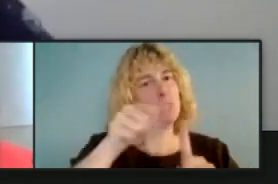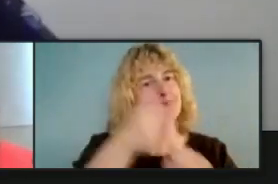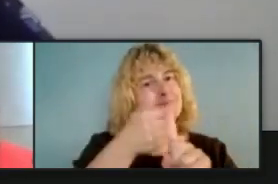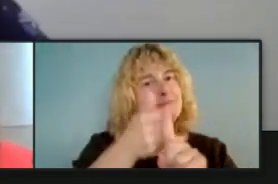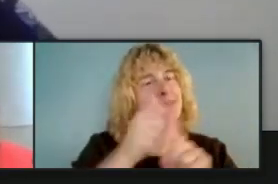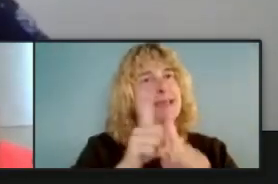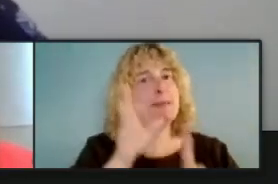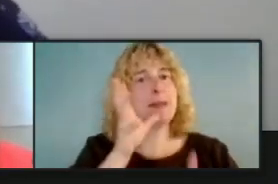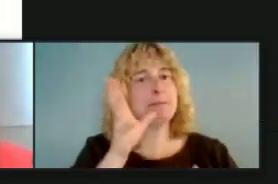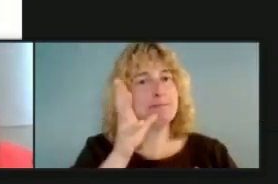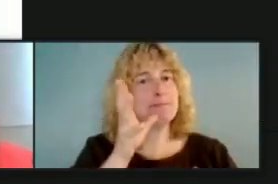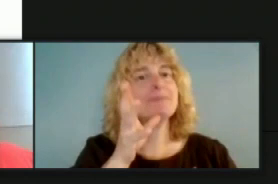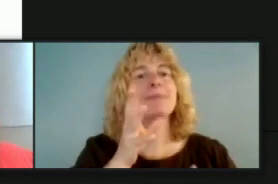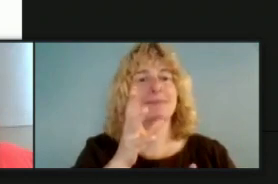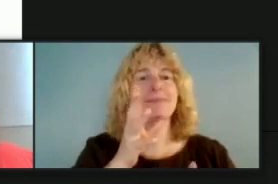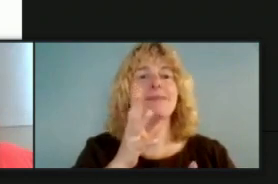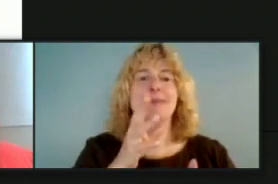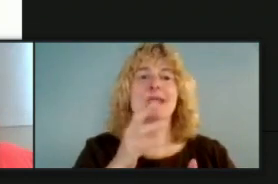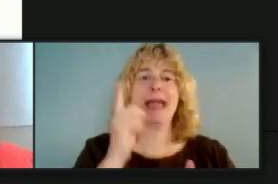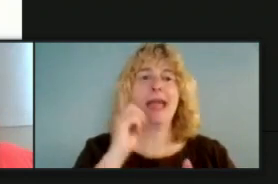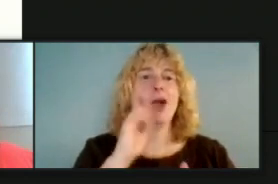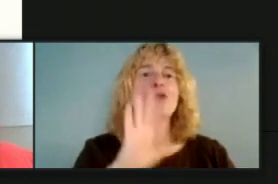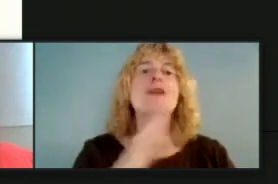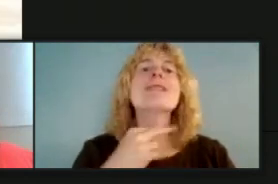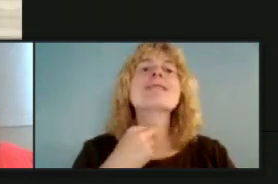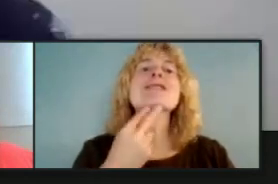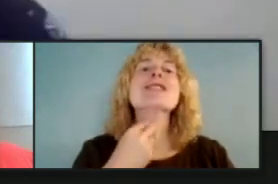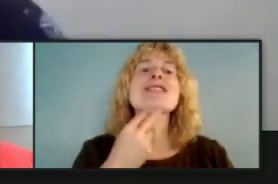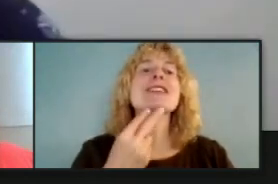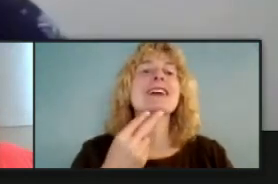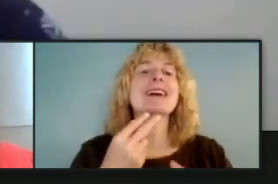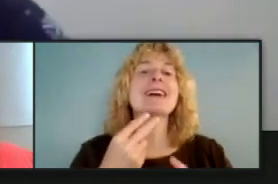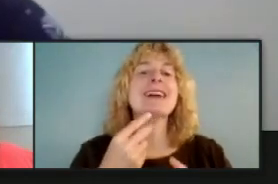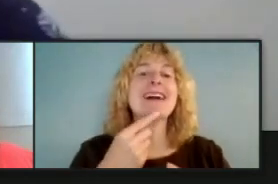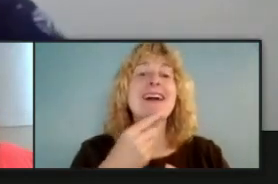of beaming at your authentic voice. So thank you.